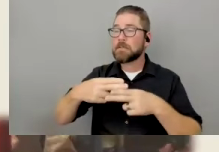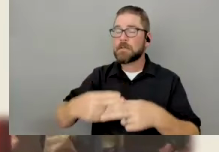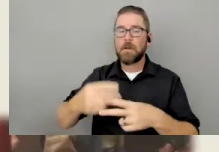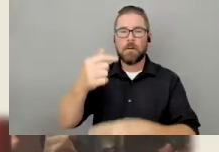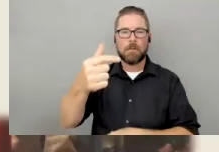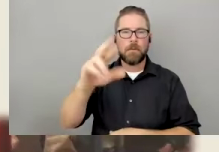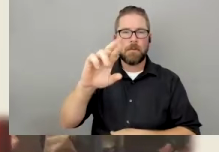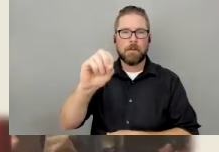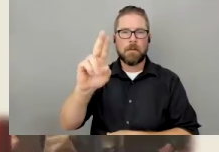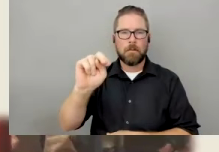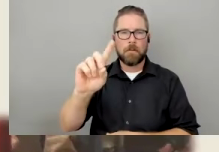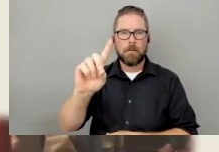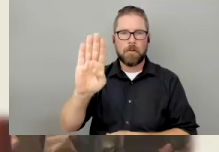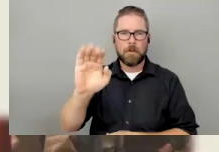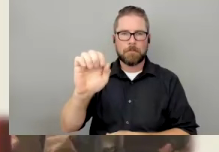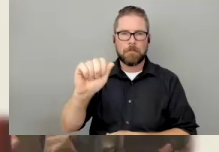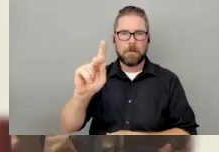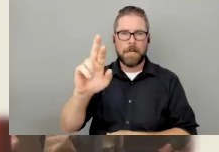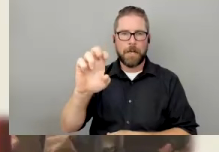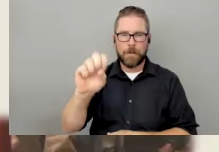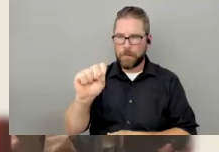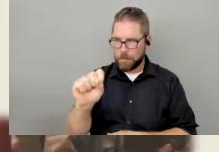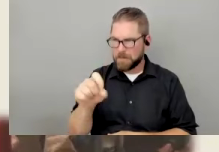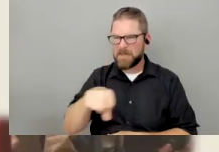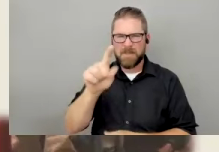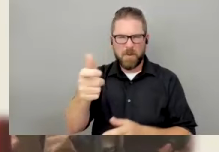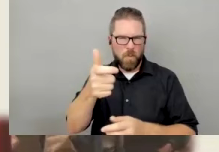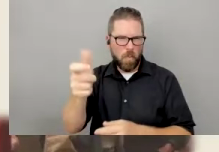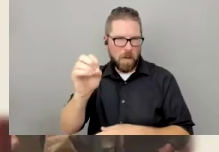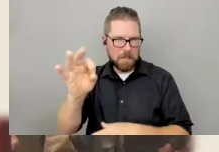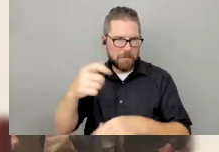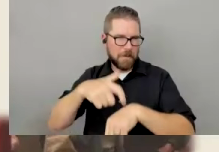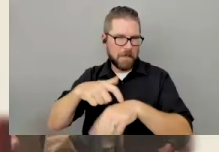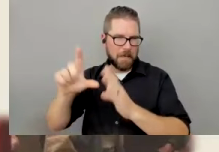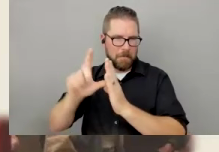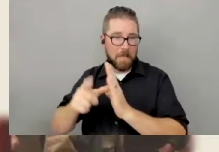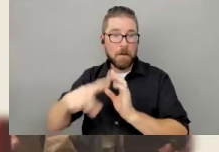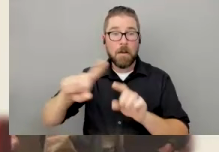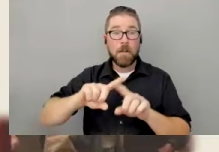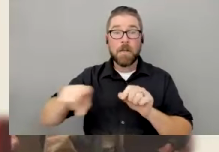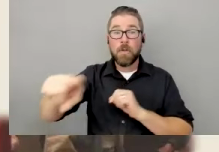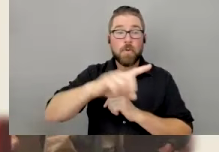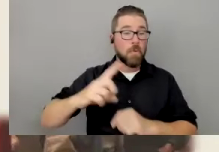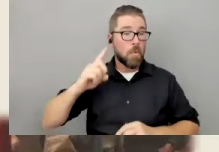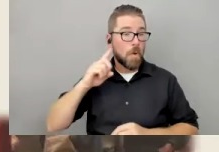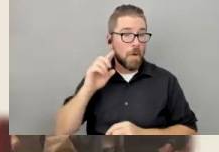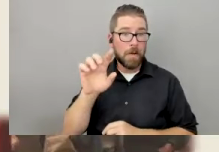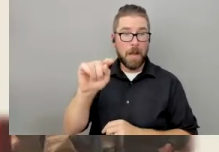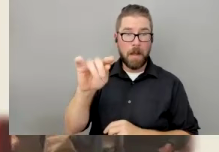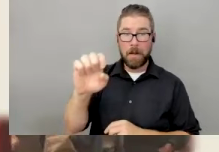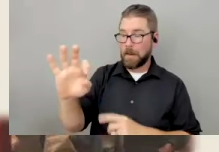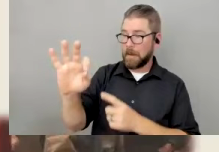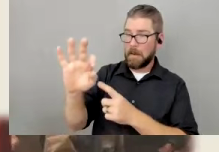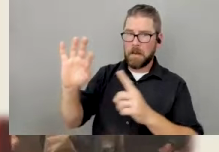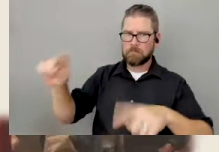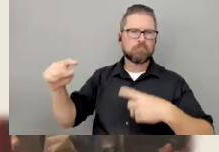that out if you have time. So, as you've heard, Title IX has been around for quite some time now, but a lot has changed